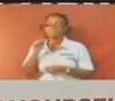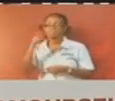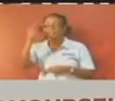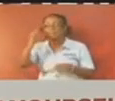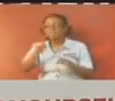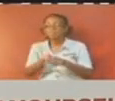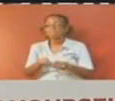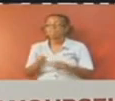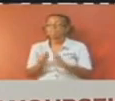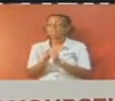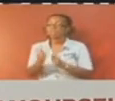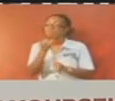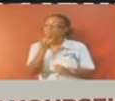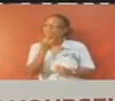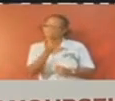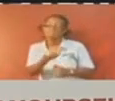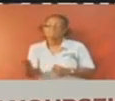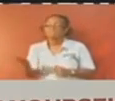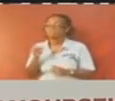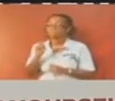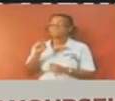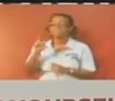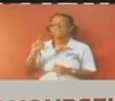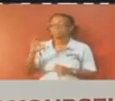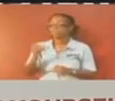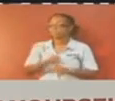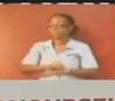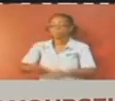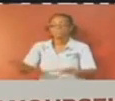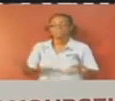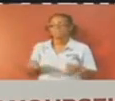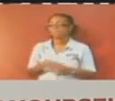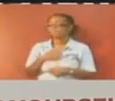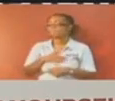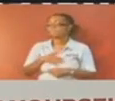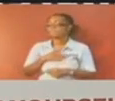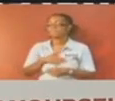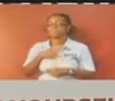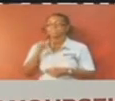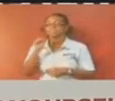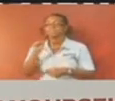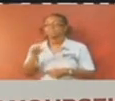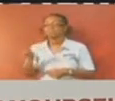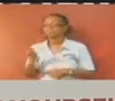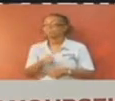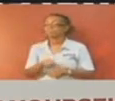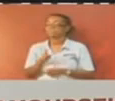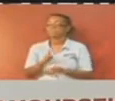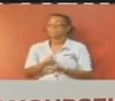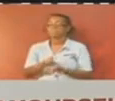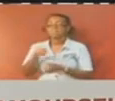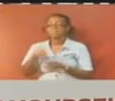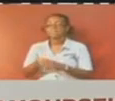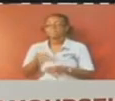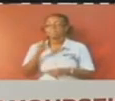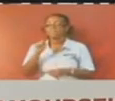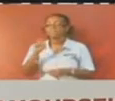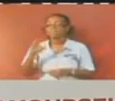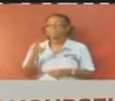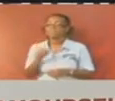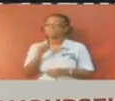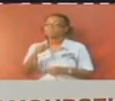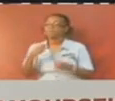offices, you have a larger public duty, and your Hippocratic oath says, first, do